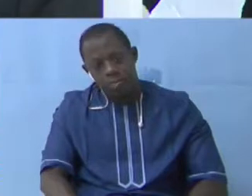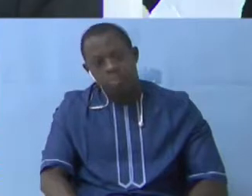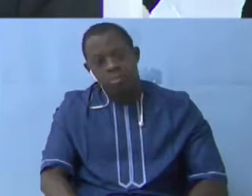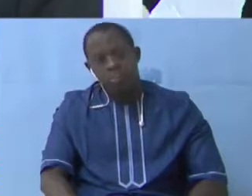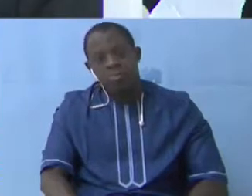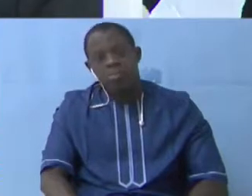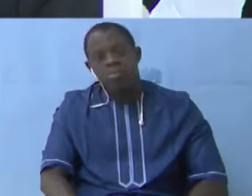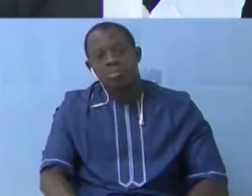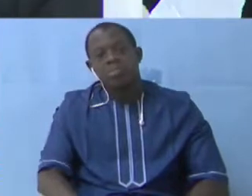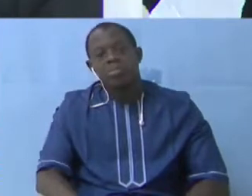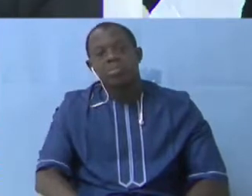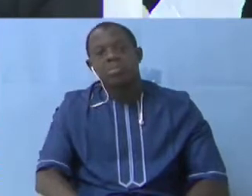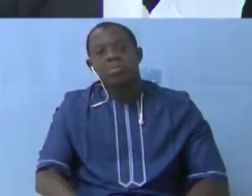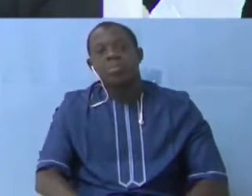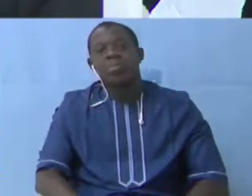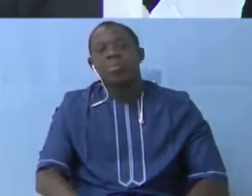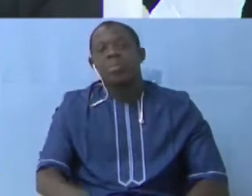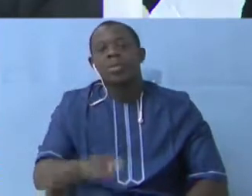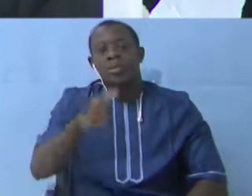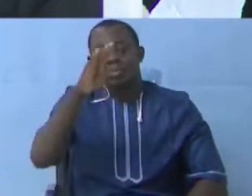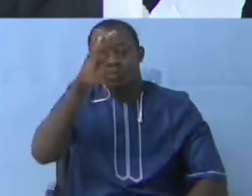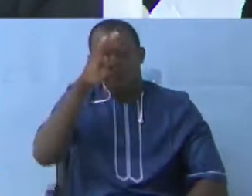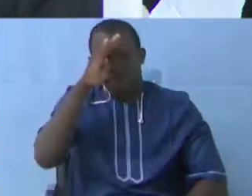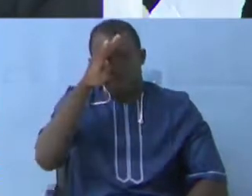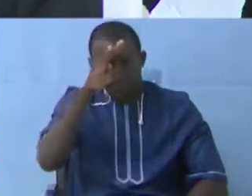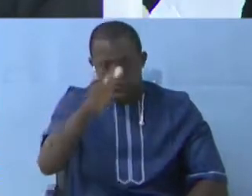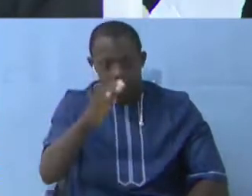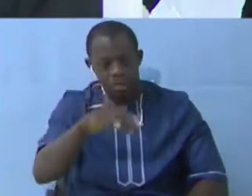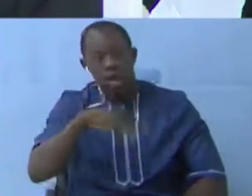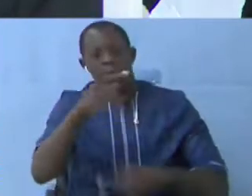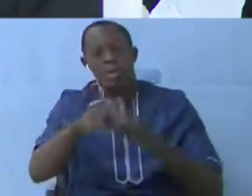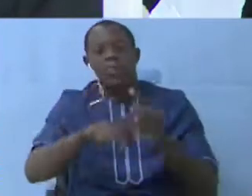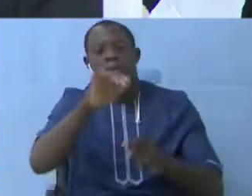Thank you for the years of dedicated